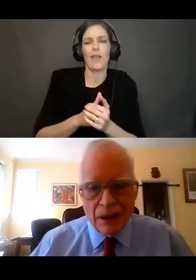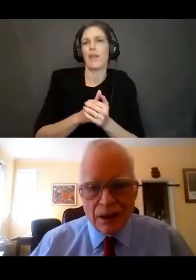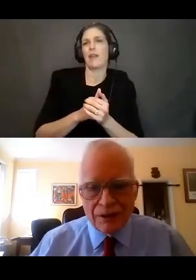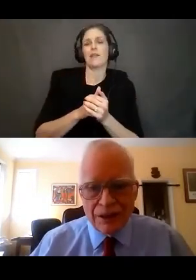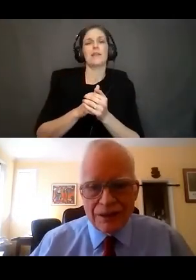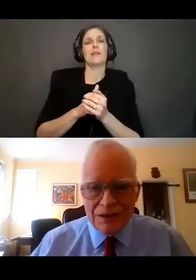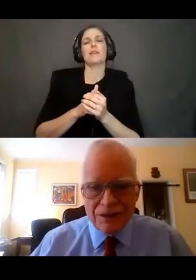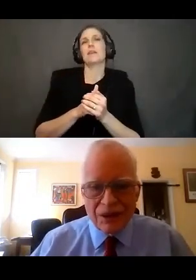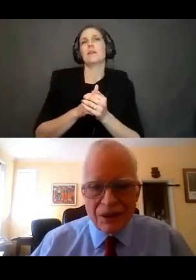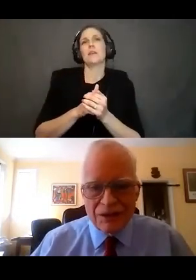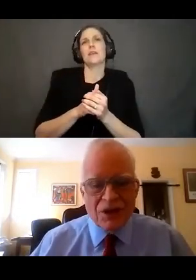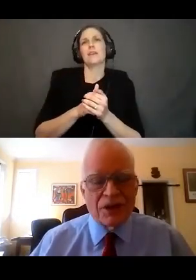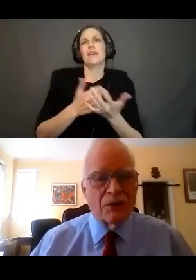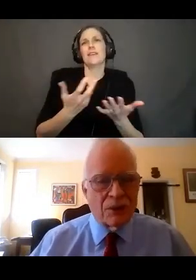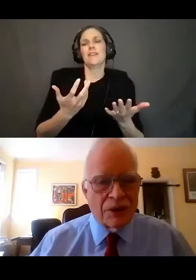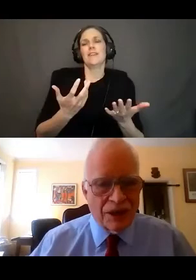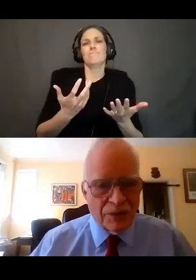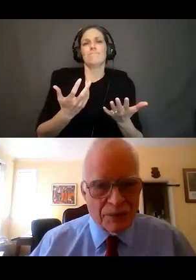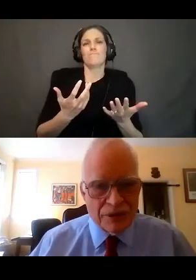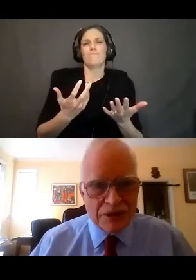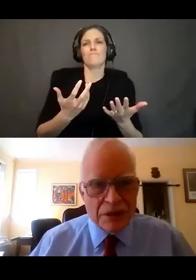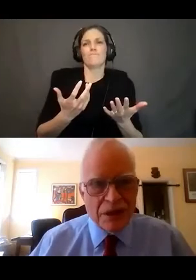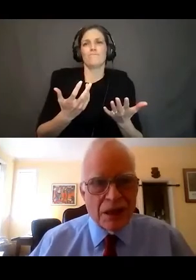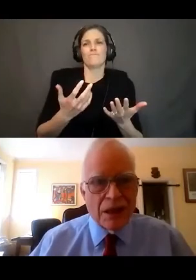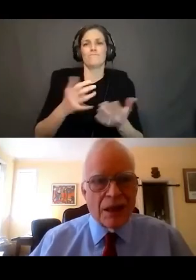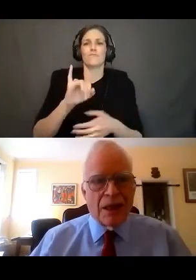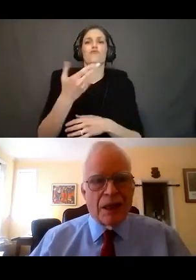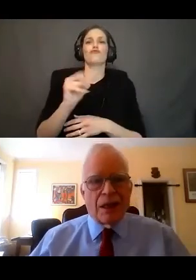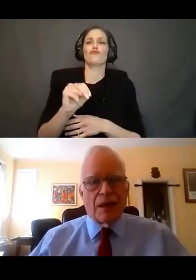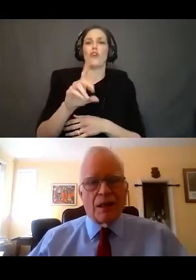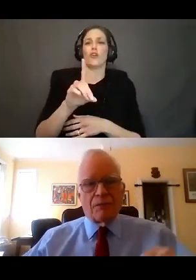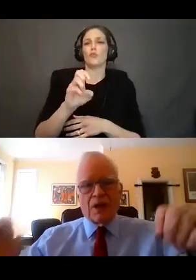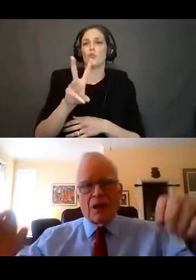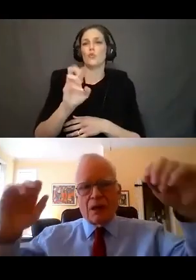learning. It certainly, John Dewey would not be pleased.